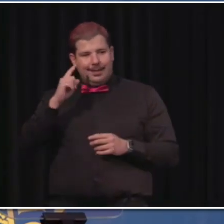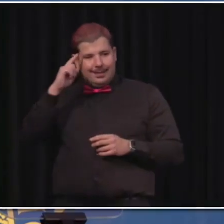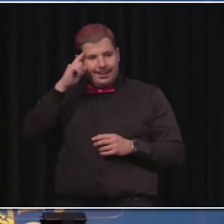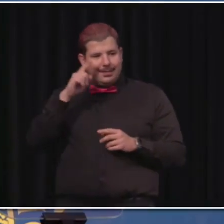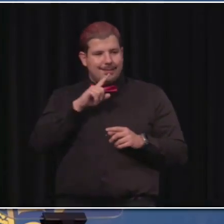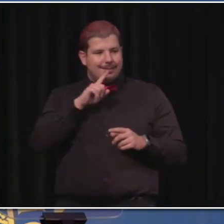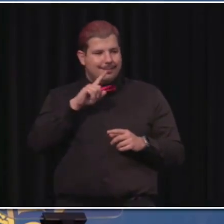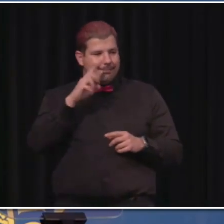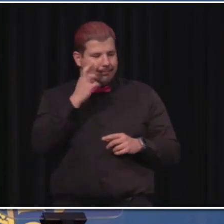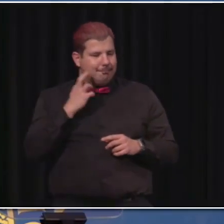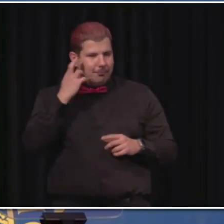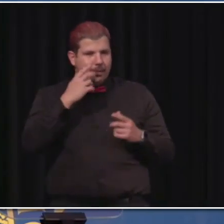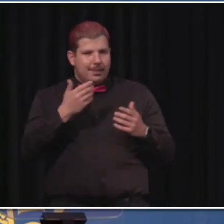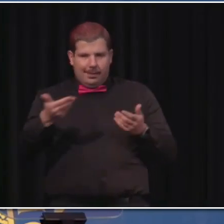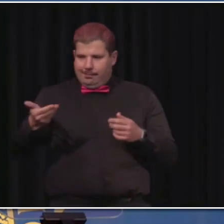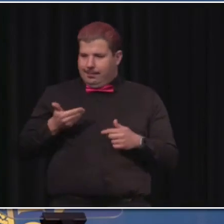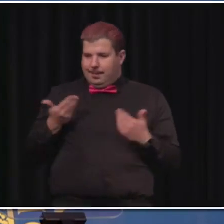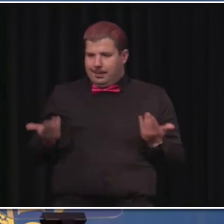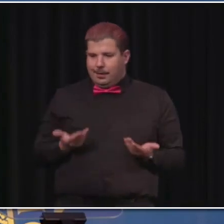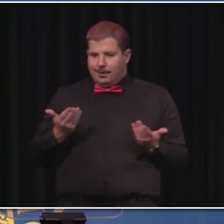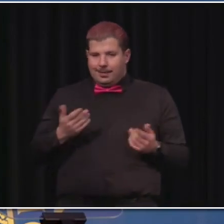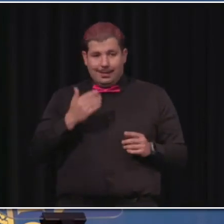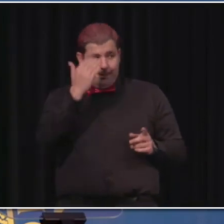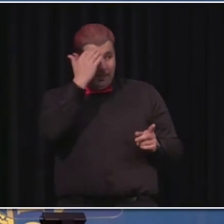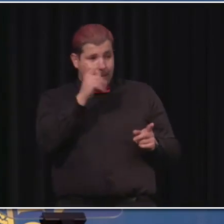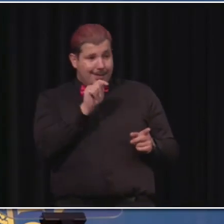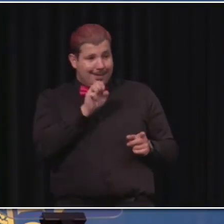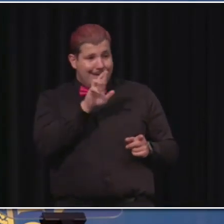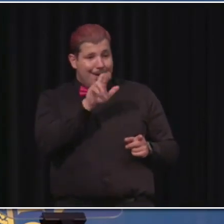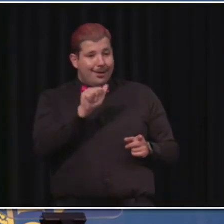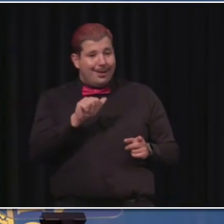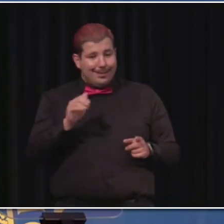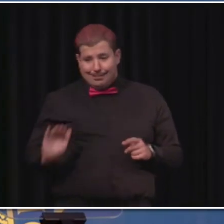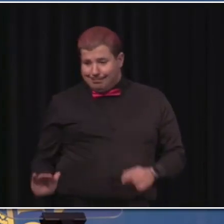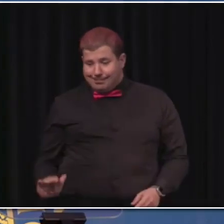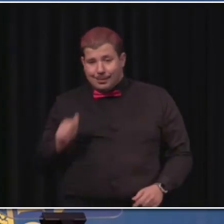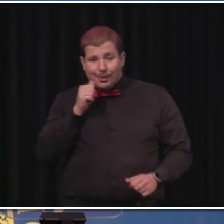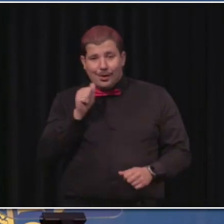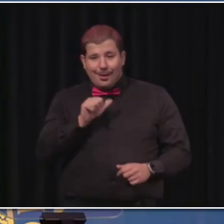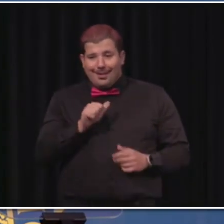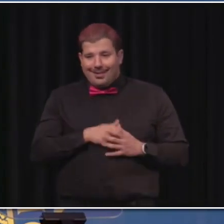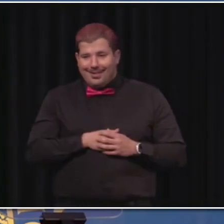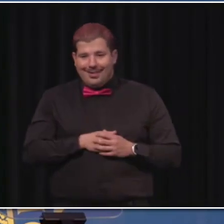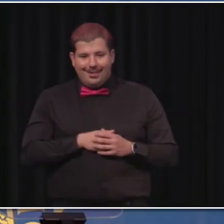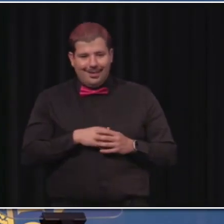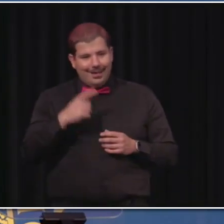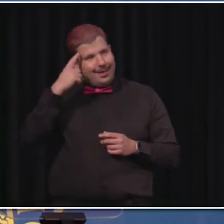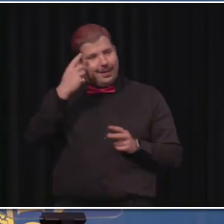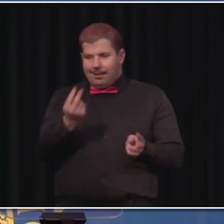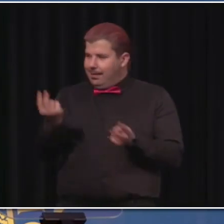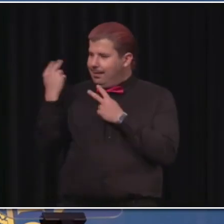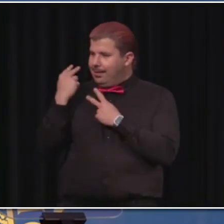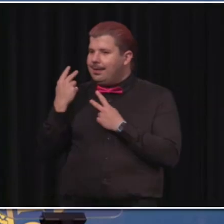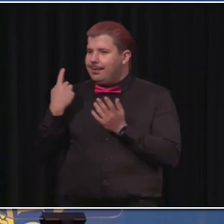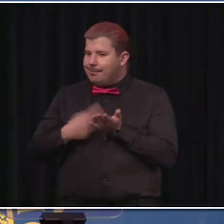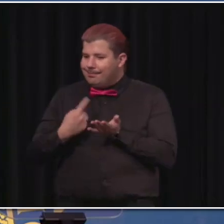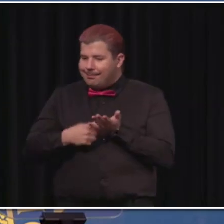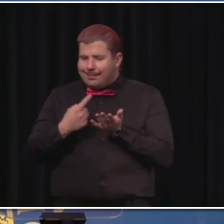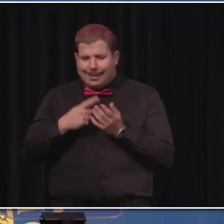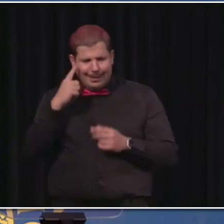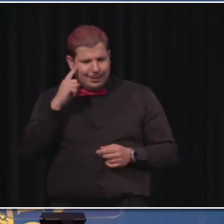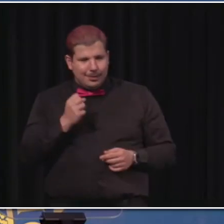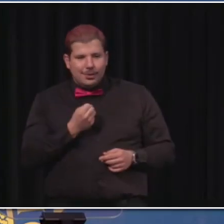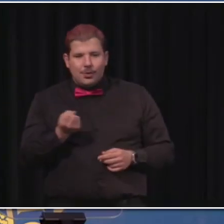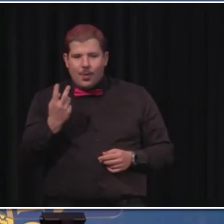asked to do this is because since I've known Terra since she was a little girl. I think we were reminiscing about that. I think she was 12